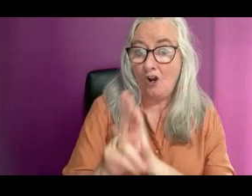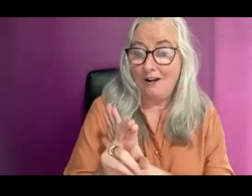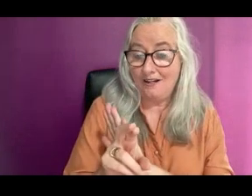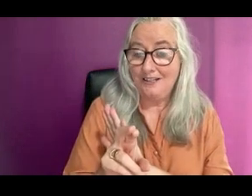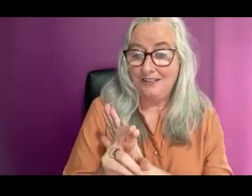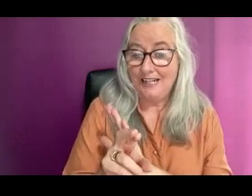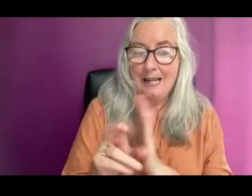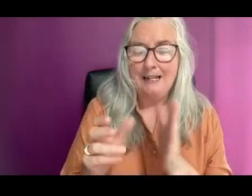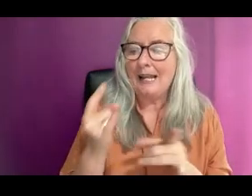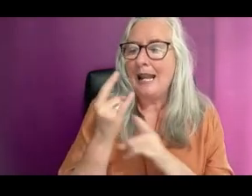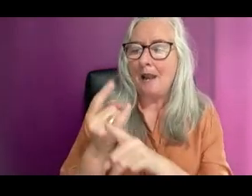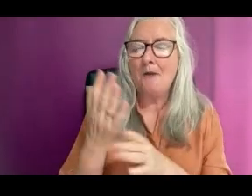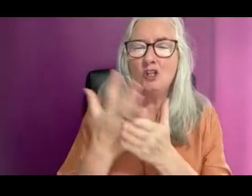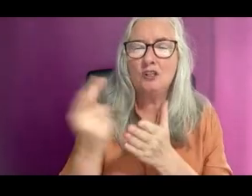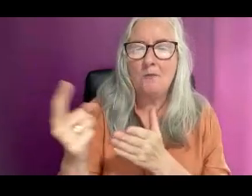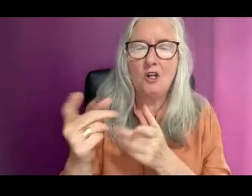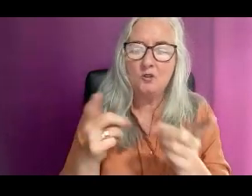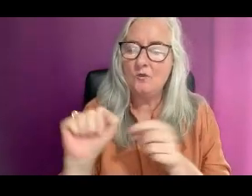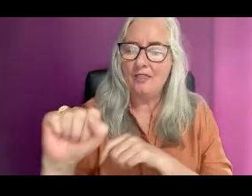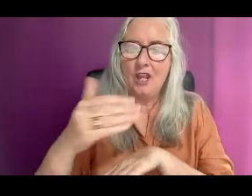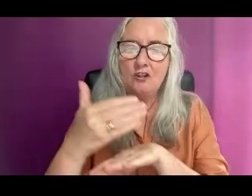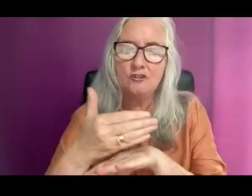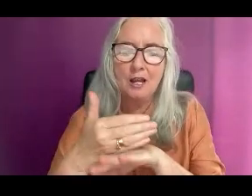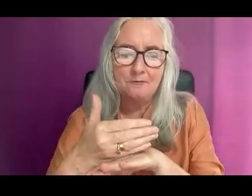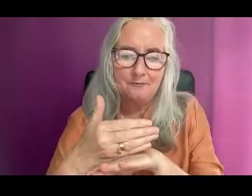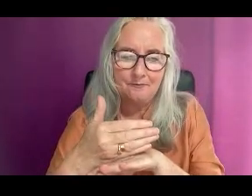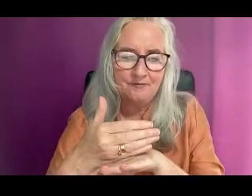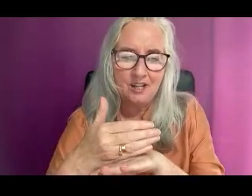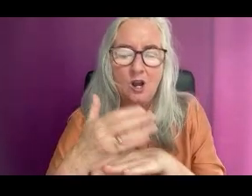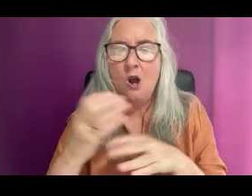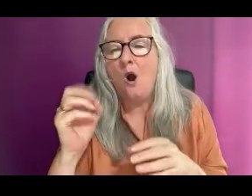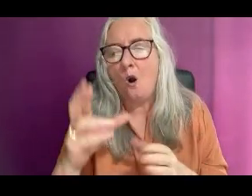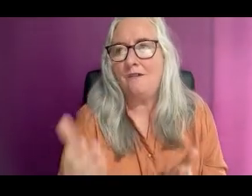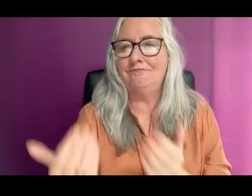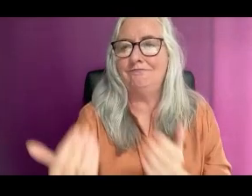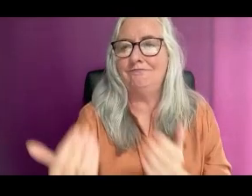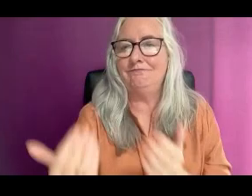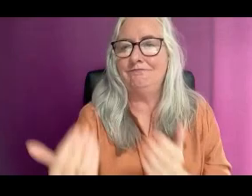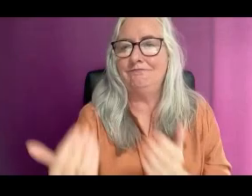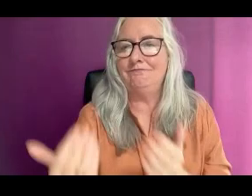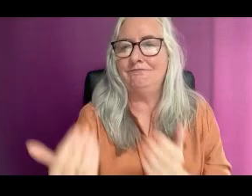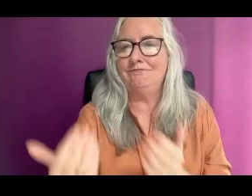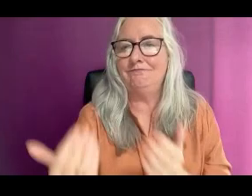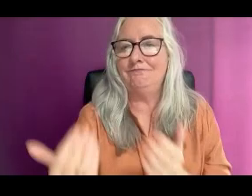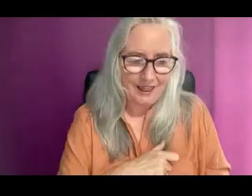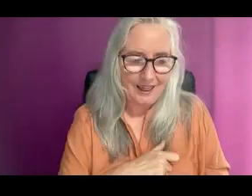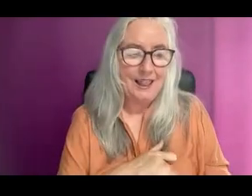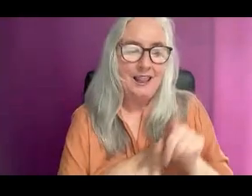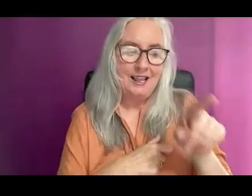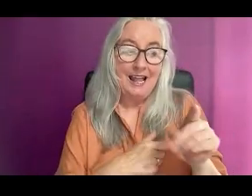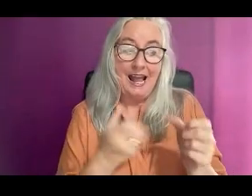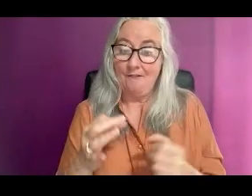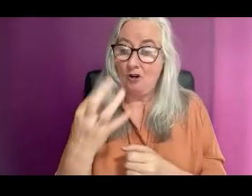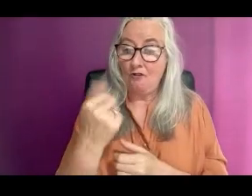basically help someone to carry out their role or to take on a new role. And there is a grant of up